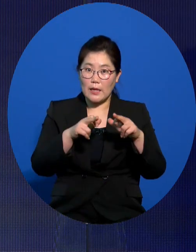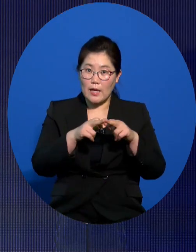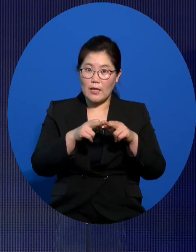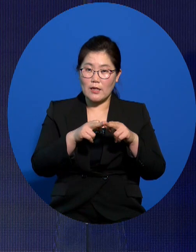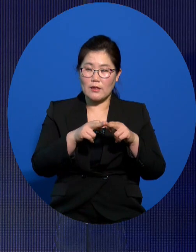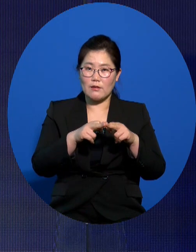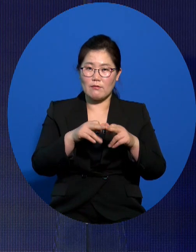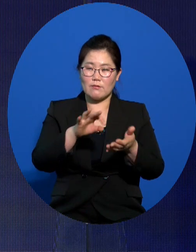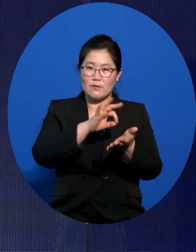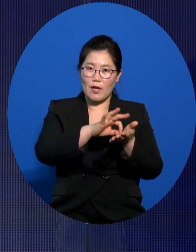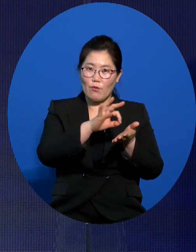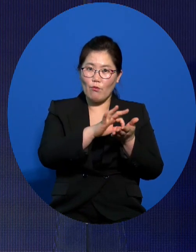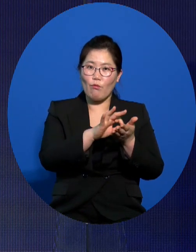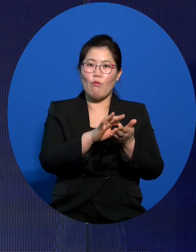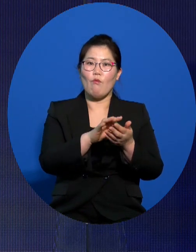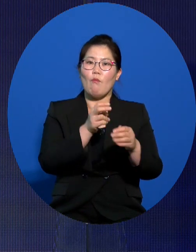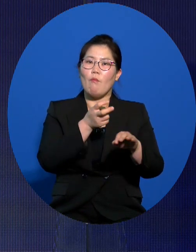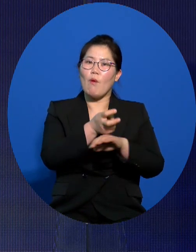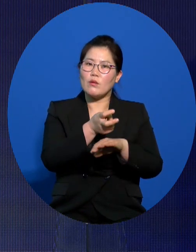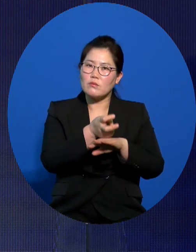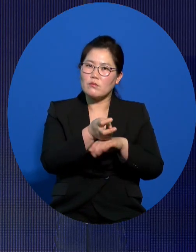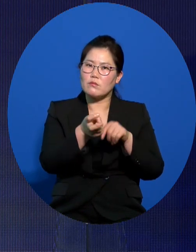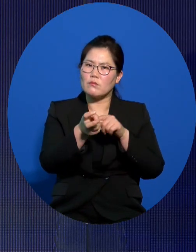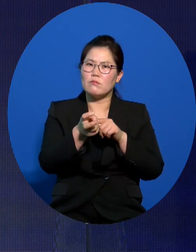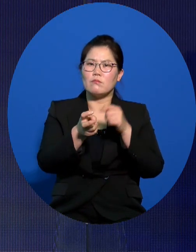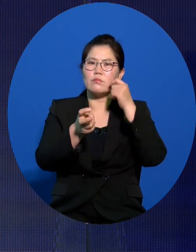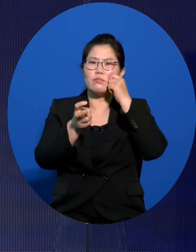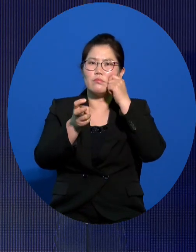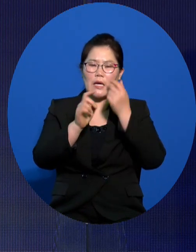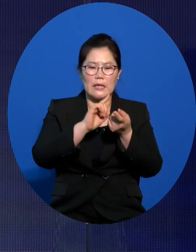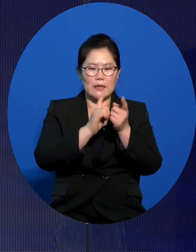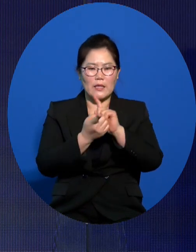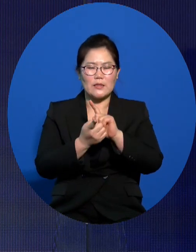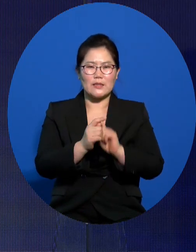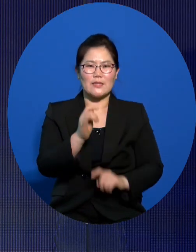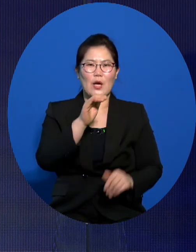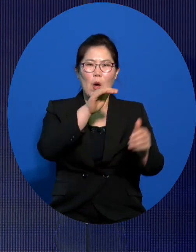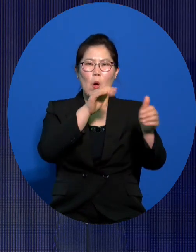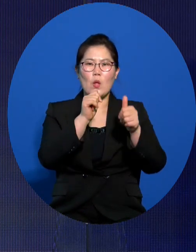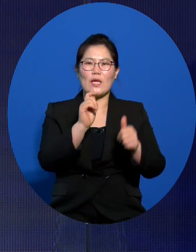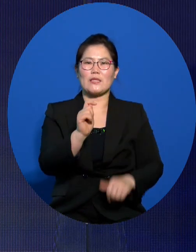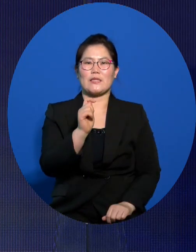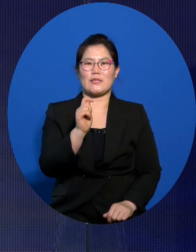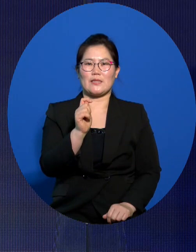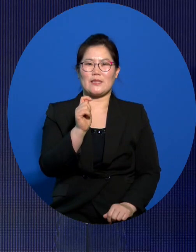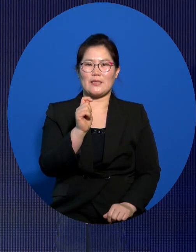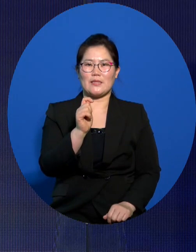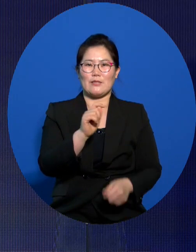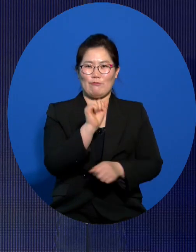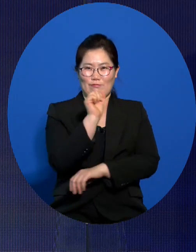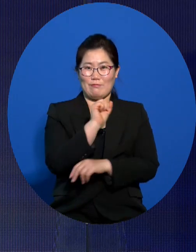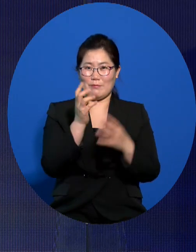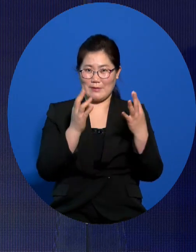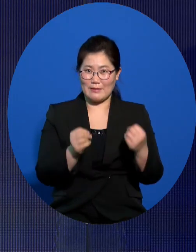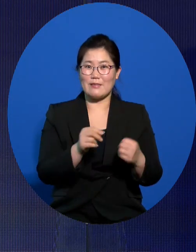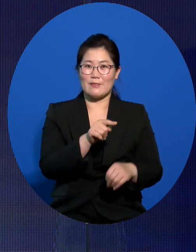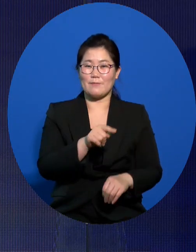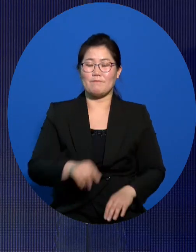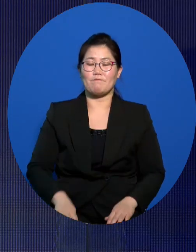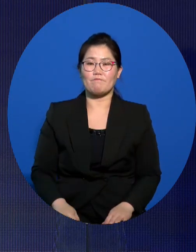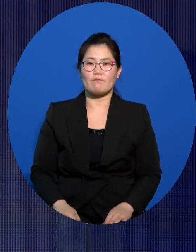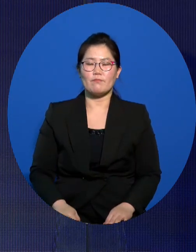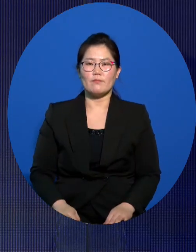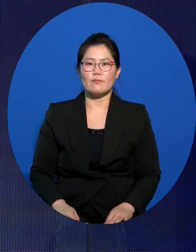that the persons with disabilities experience because the call taxis for the persons